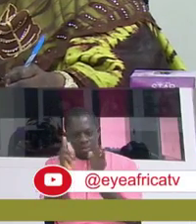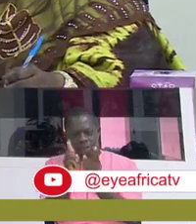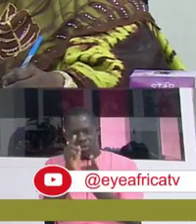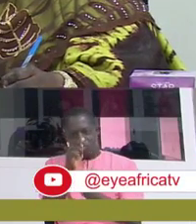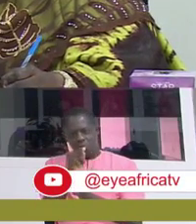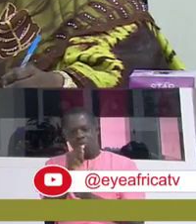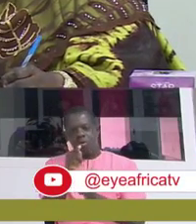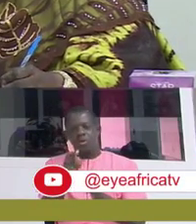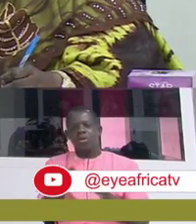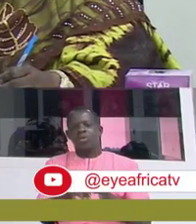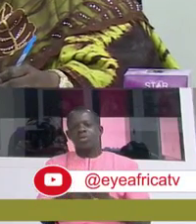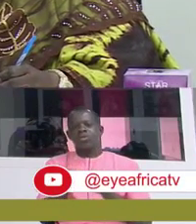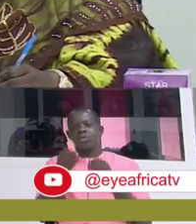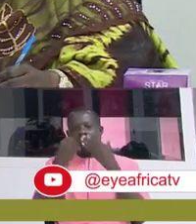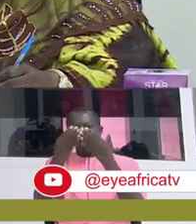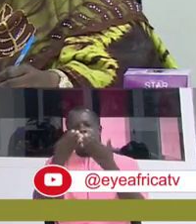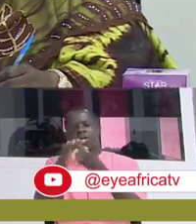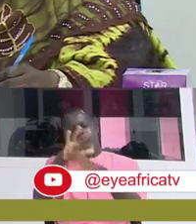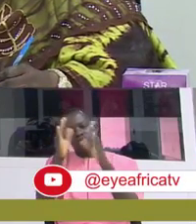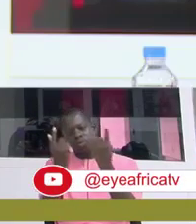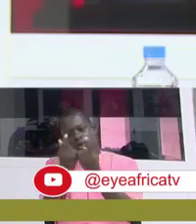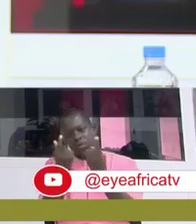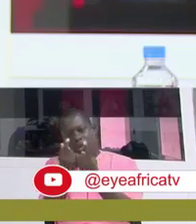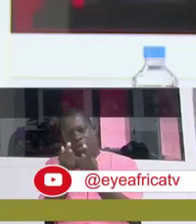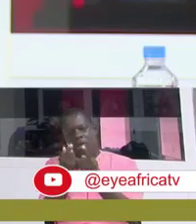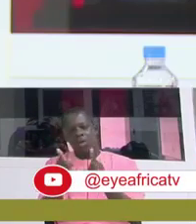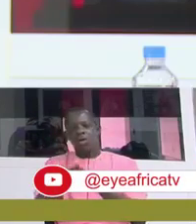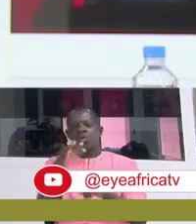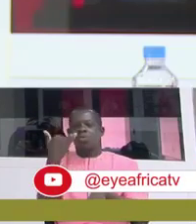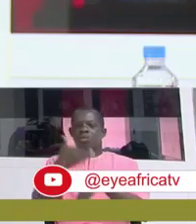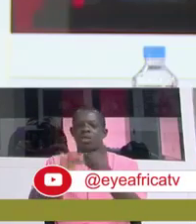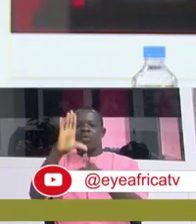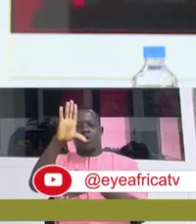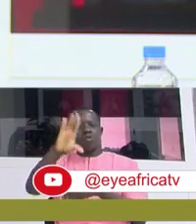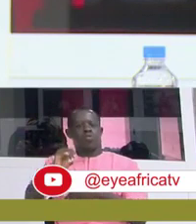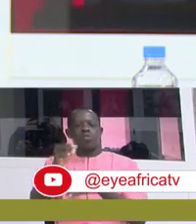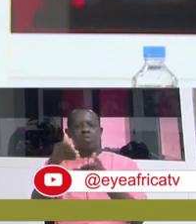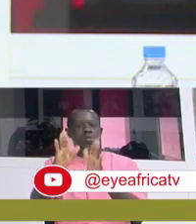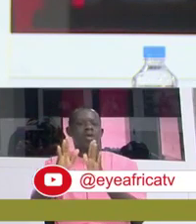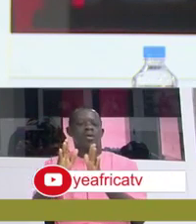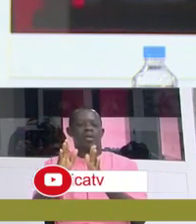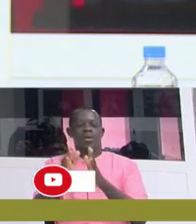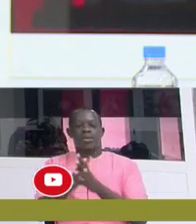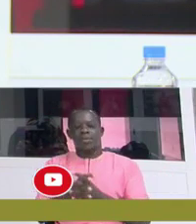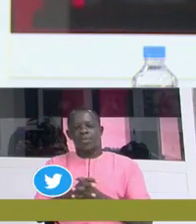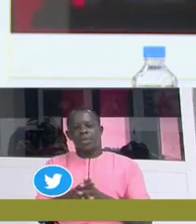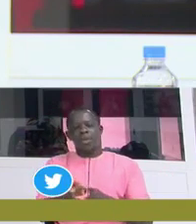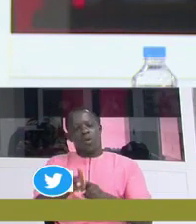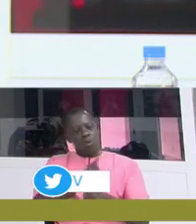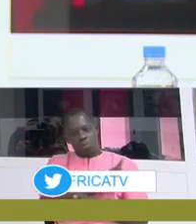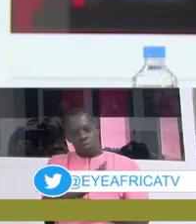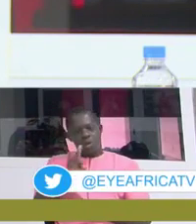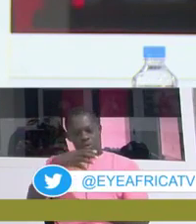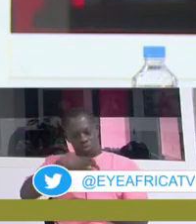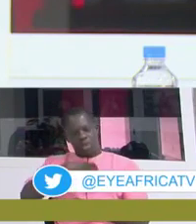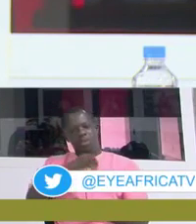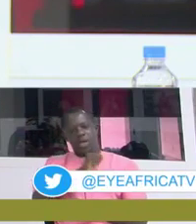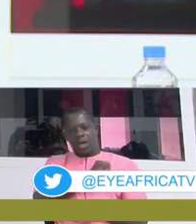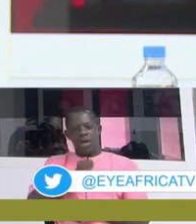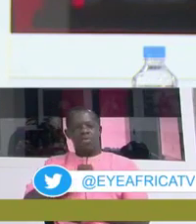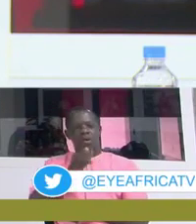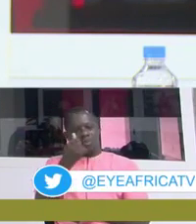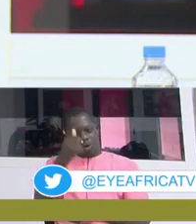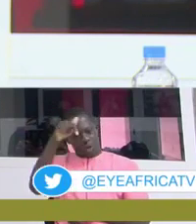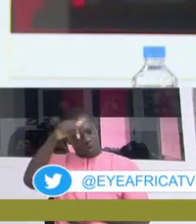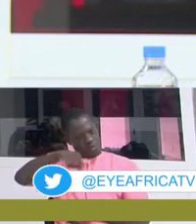you, sikumo fonye, you will tell us things takela nyama, and you will not do as you say. Bilefta na kodolala. Today I want my